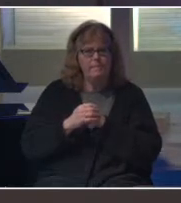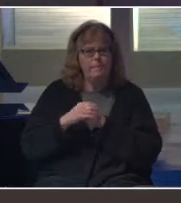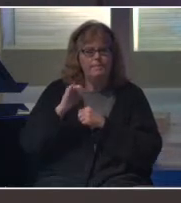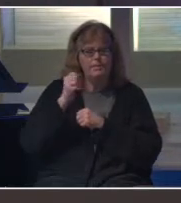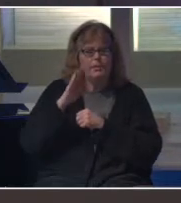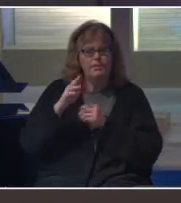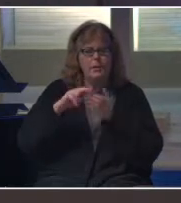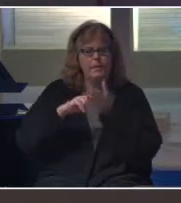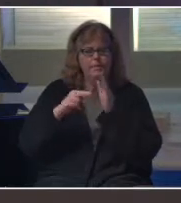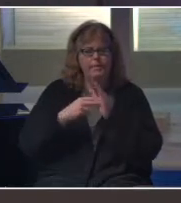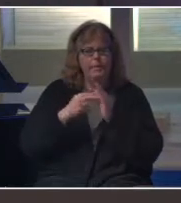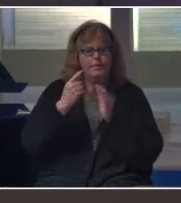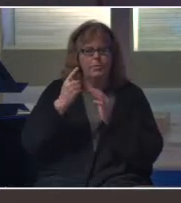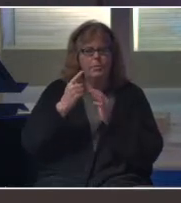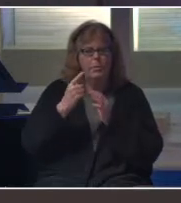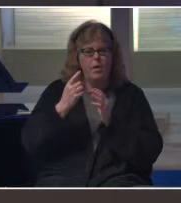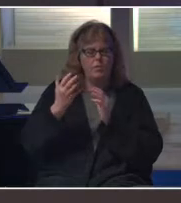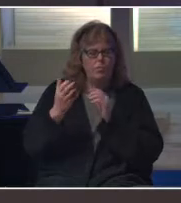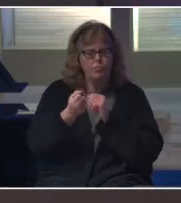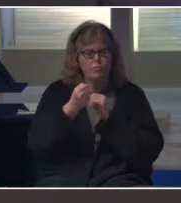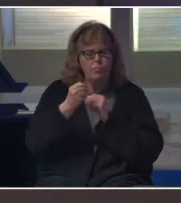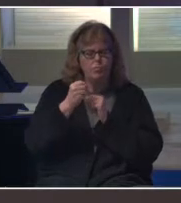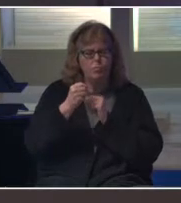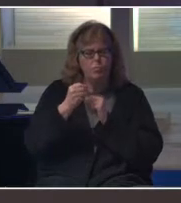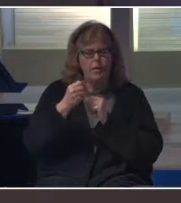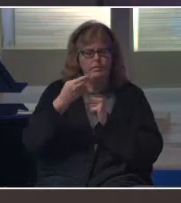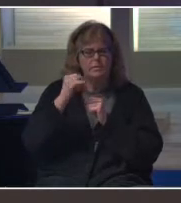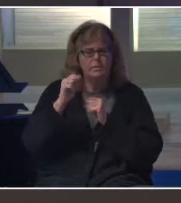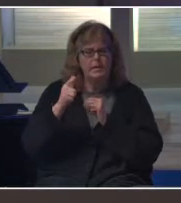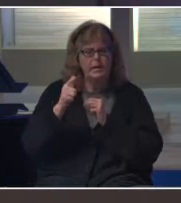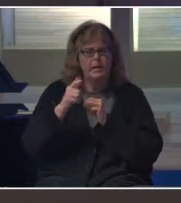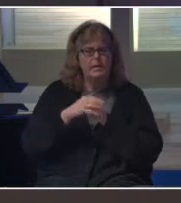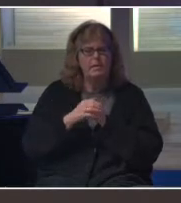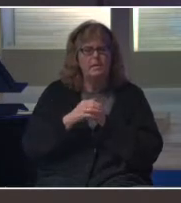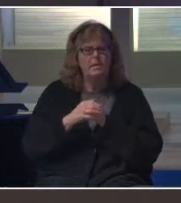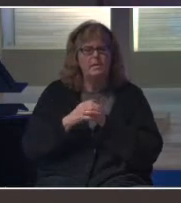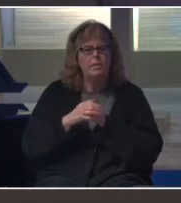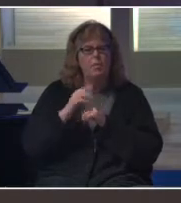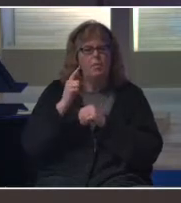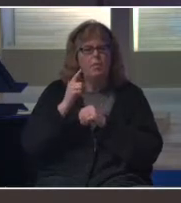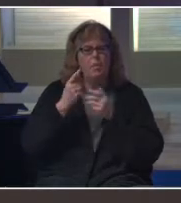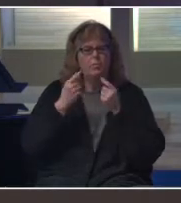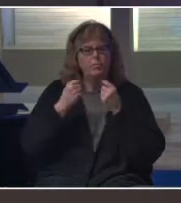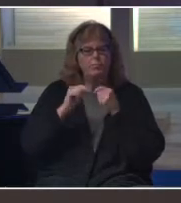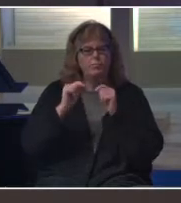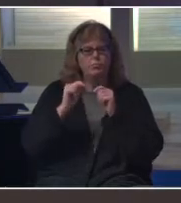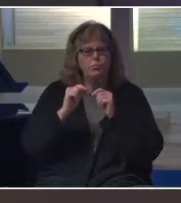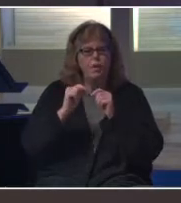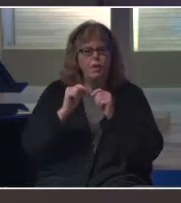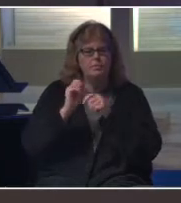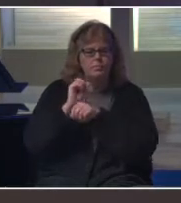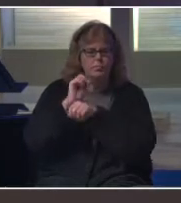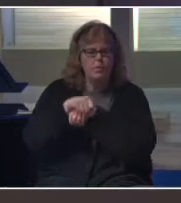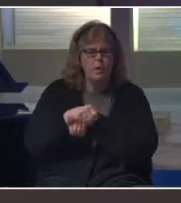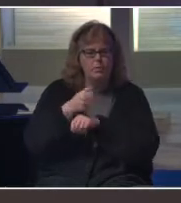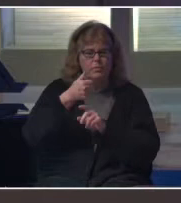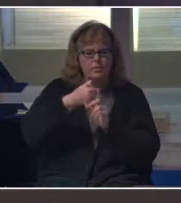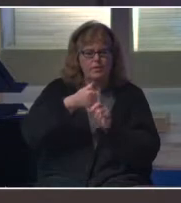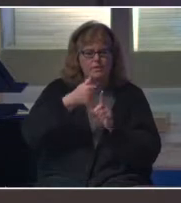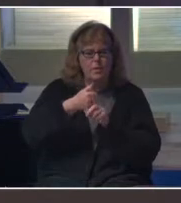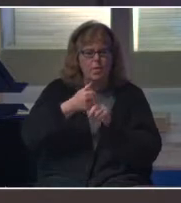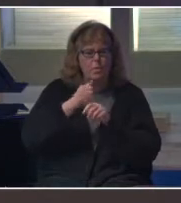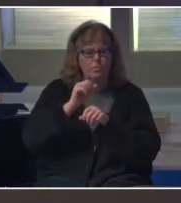Jacob means one who grasps the heel. In other words, one who tries to conquer by his own